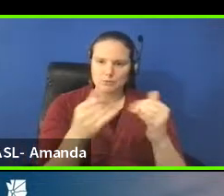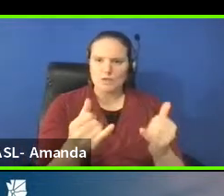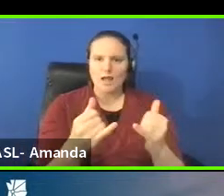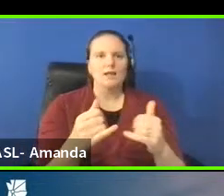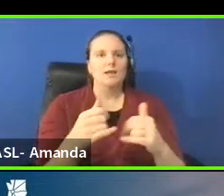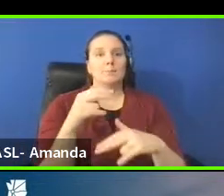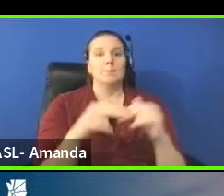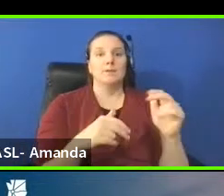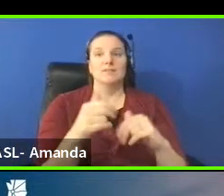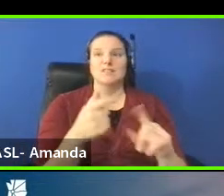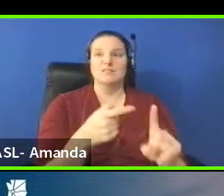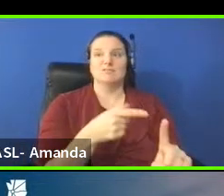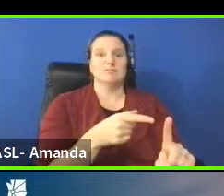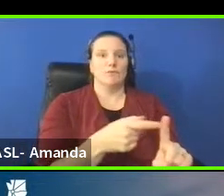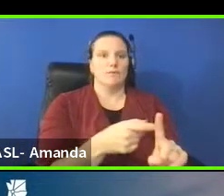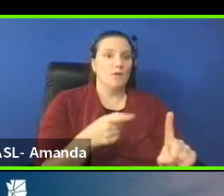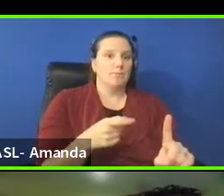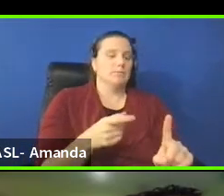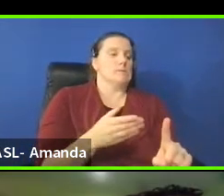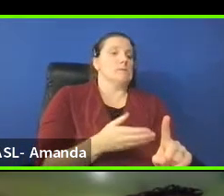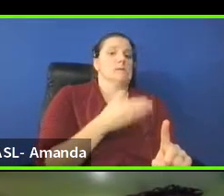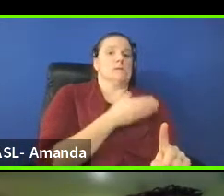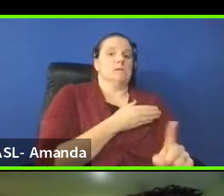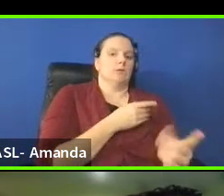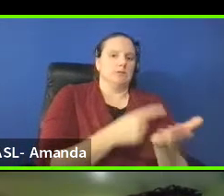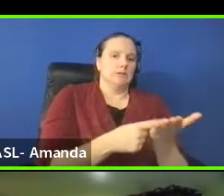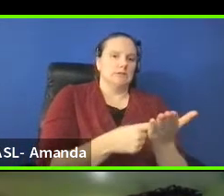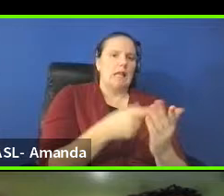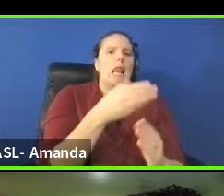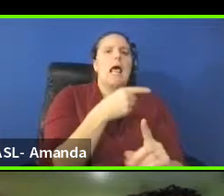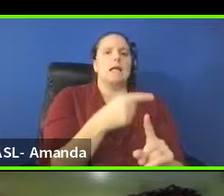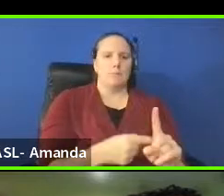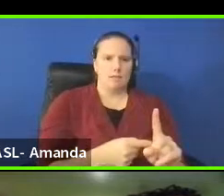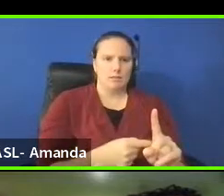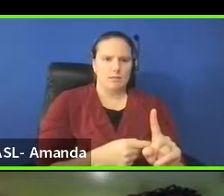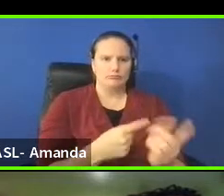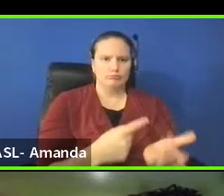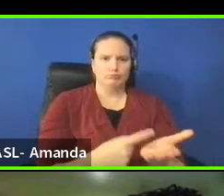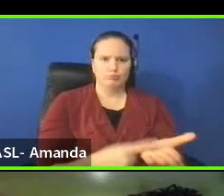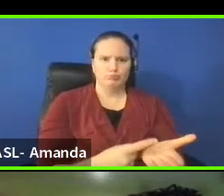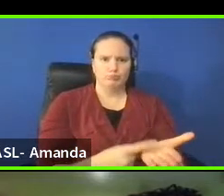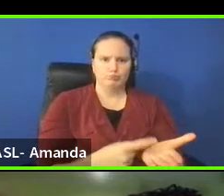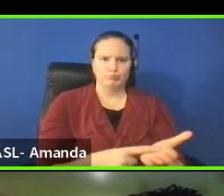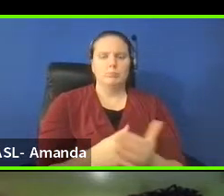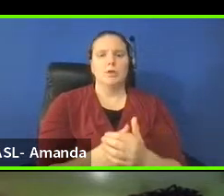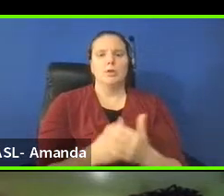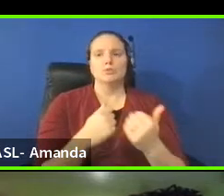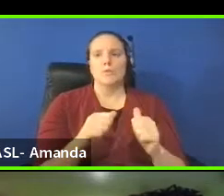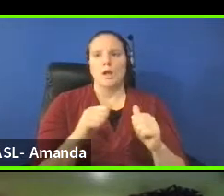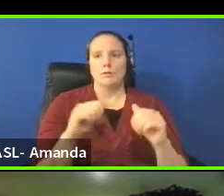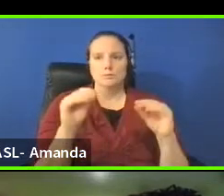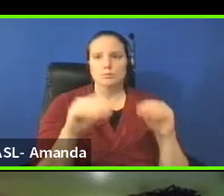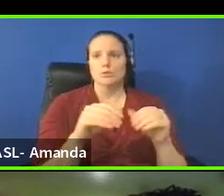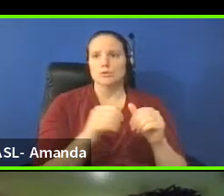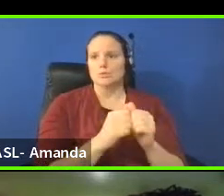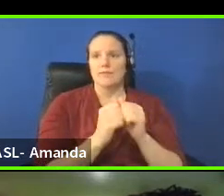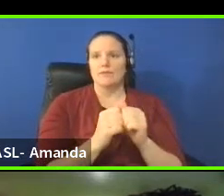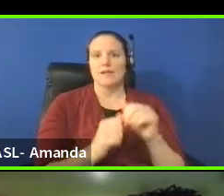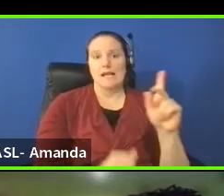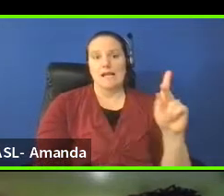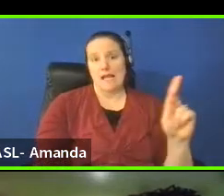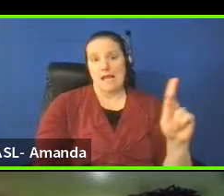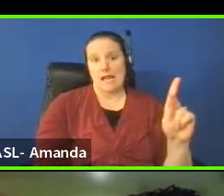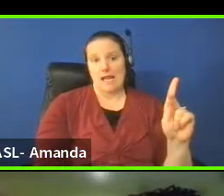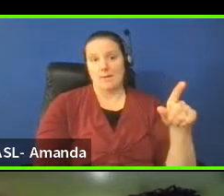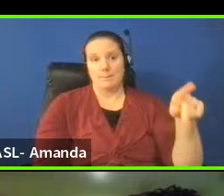of what we discussed last month in trying to put together a set of